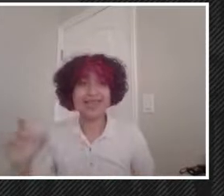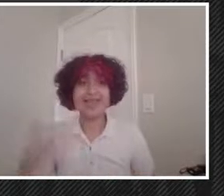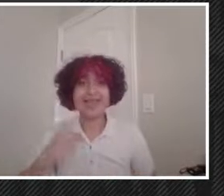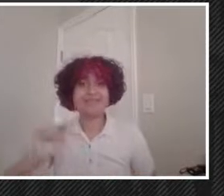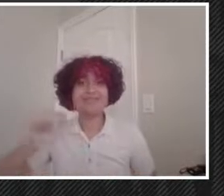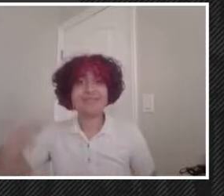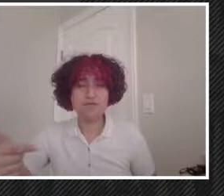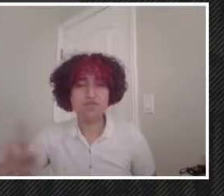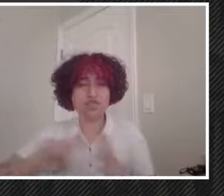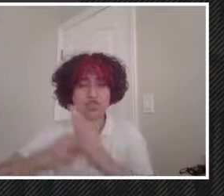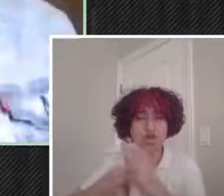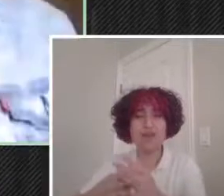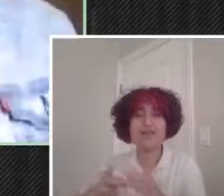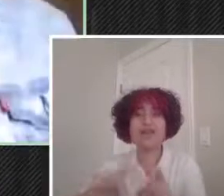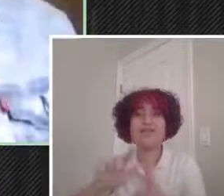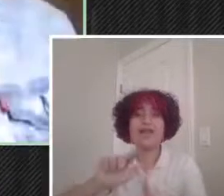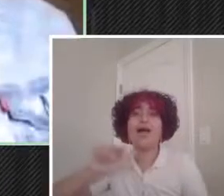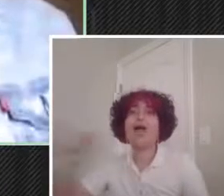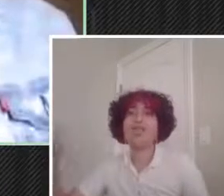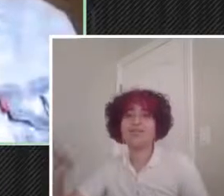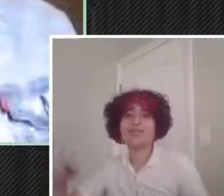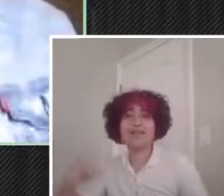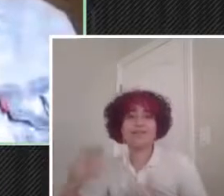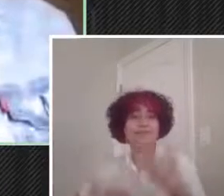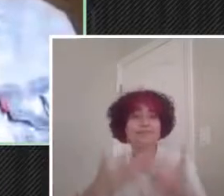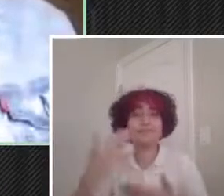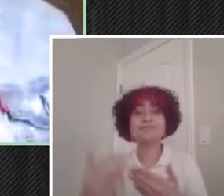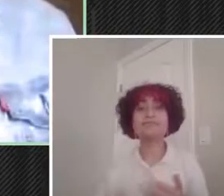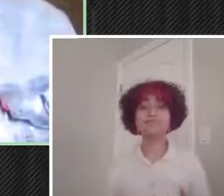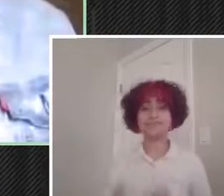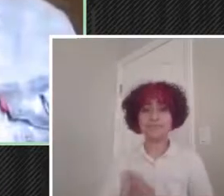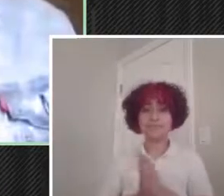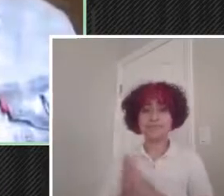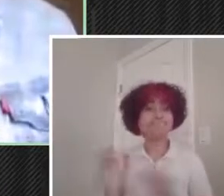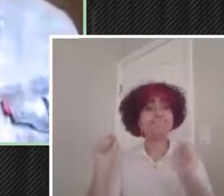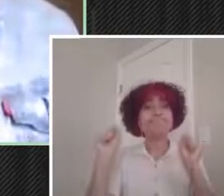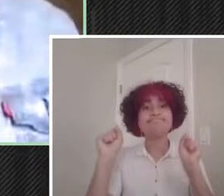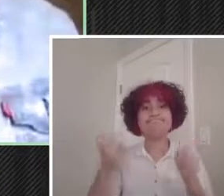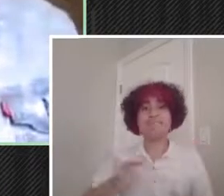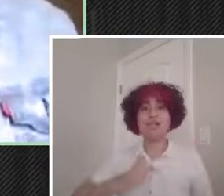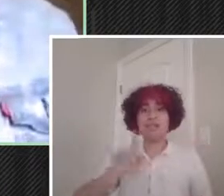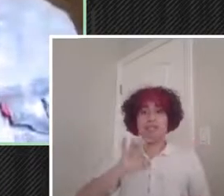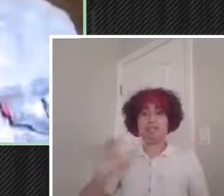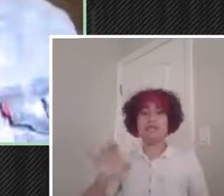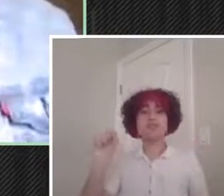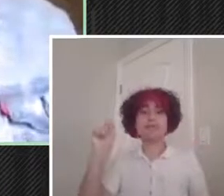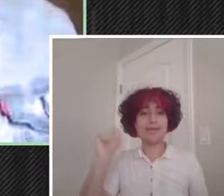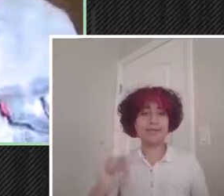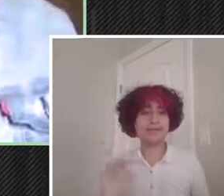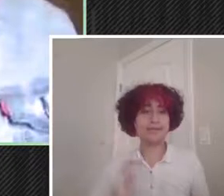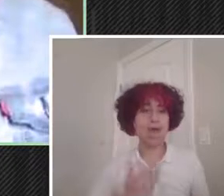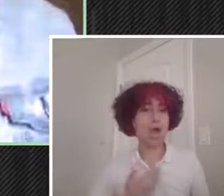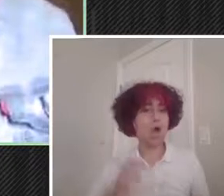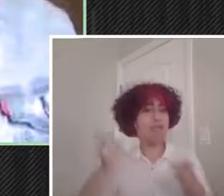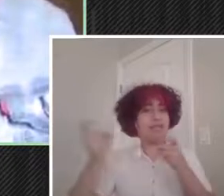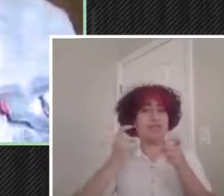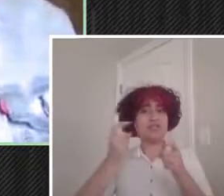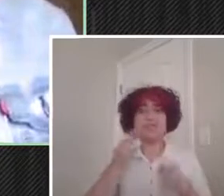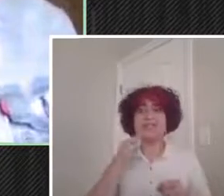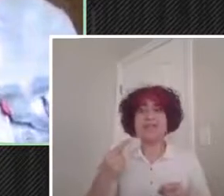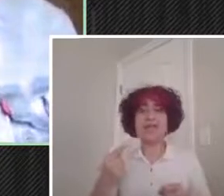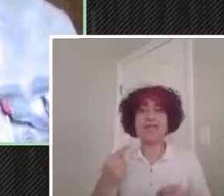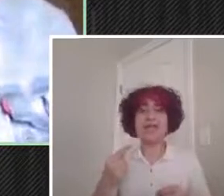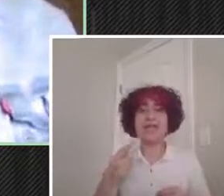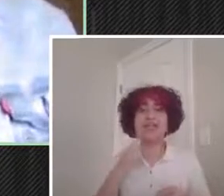panel. Well, As our leaders have said for so long since the 60s, it always starts from the grassroots